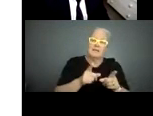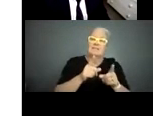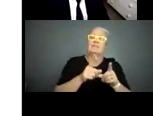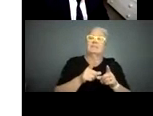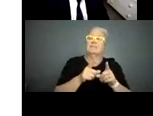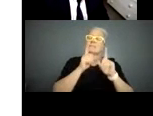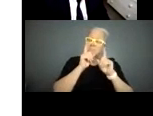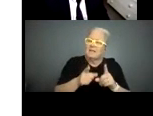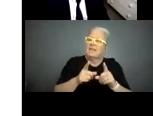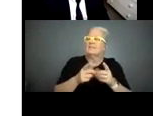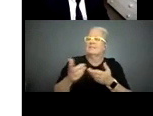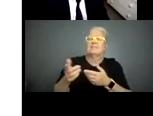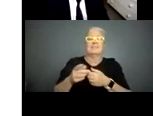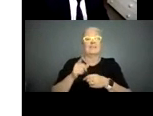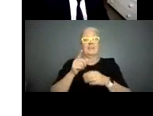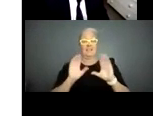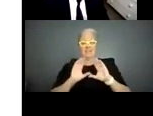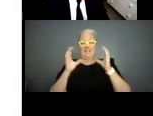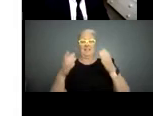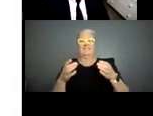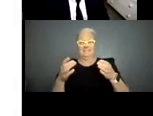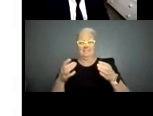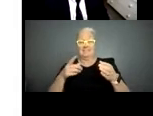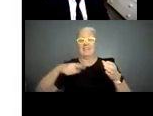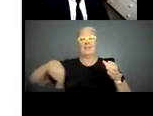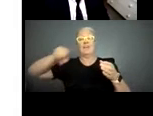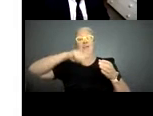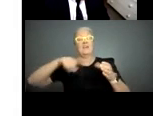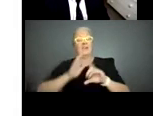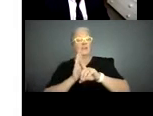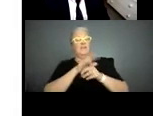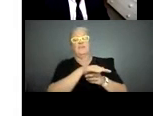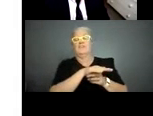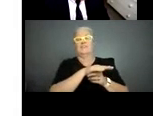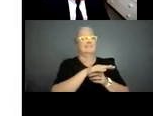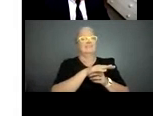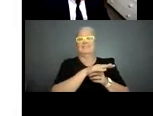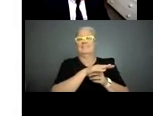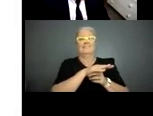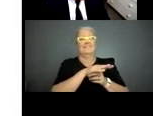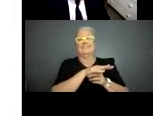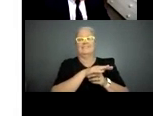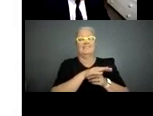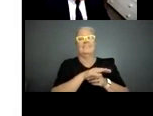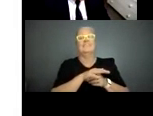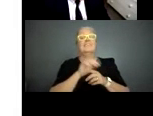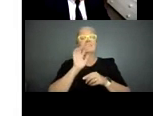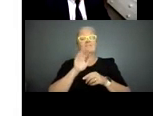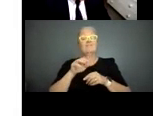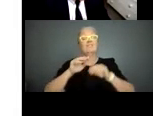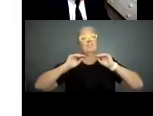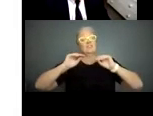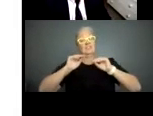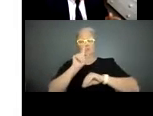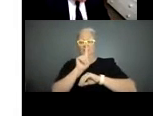ideas. You cannot have a classroom where prejudice rules. It must be, and whatever the class is doing, as a teacher for years, I